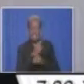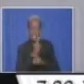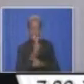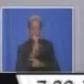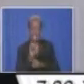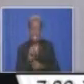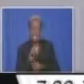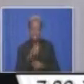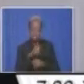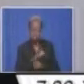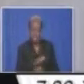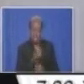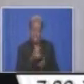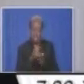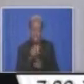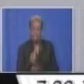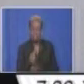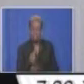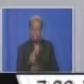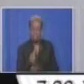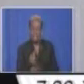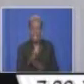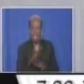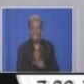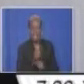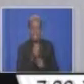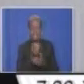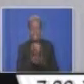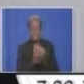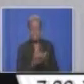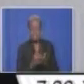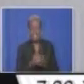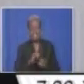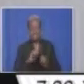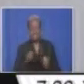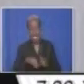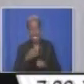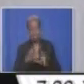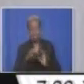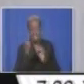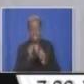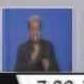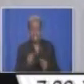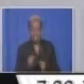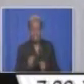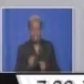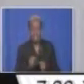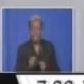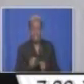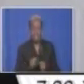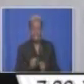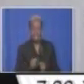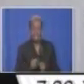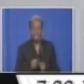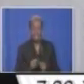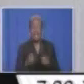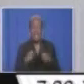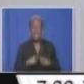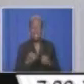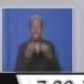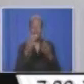deoxidize or de-stress itself, get some of the exhaust out of the system. And then it also has some homeopathic remedies